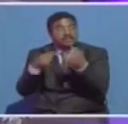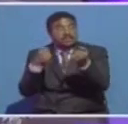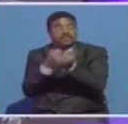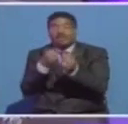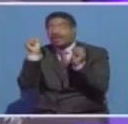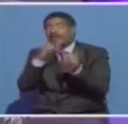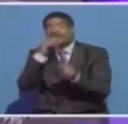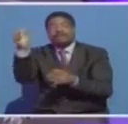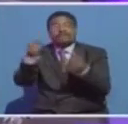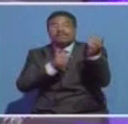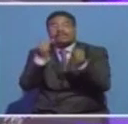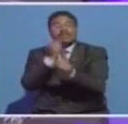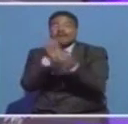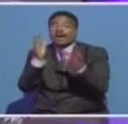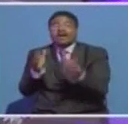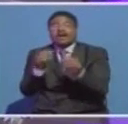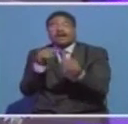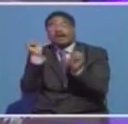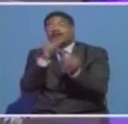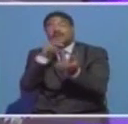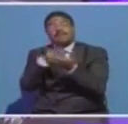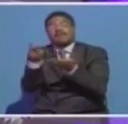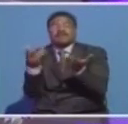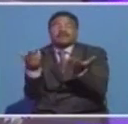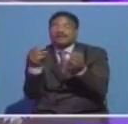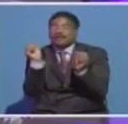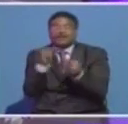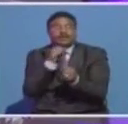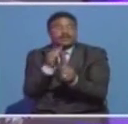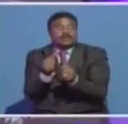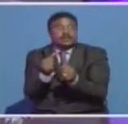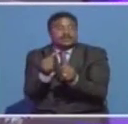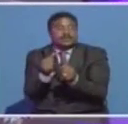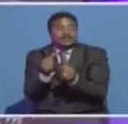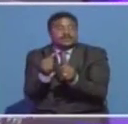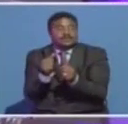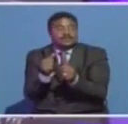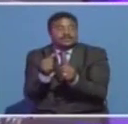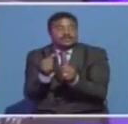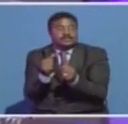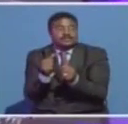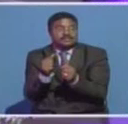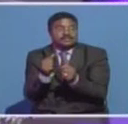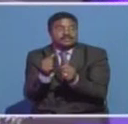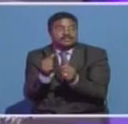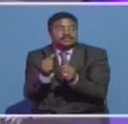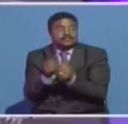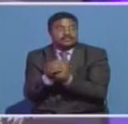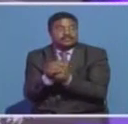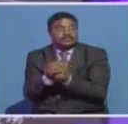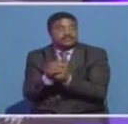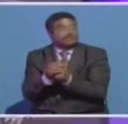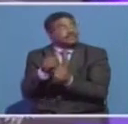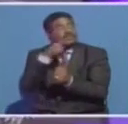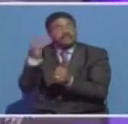people and then not be able to pay them. So once we get the Treasury Authority, we will be able to get our